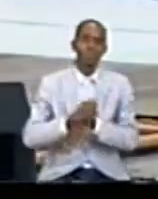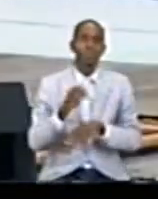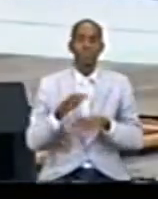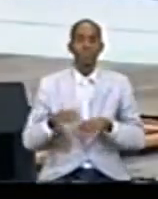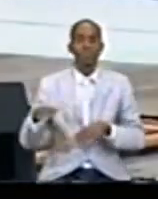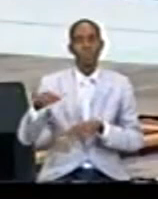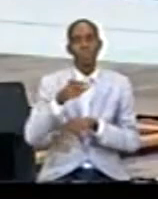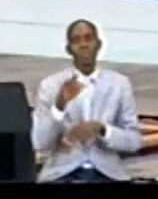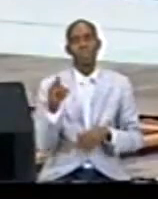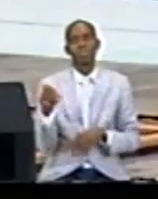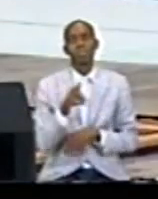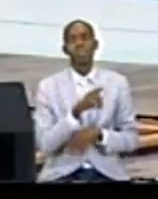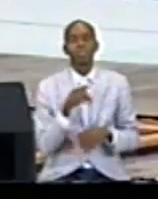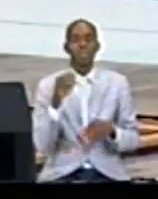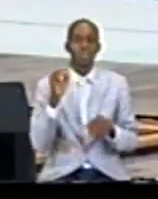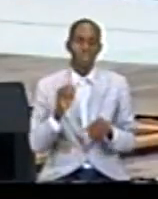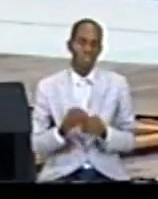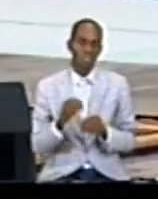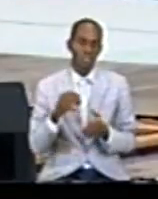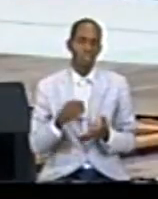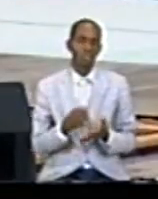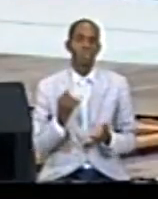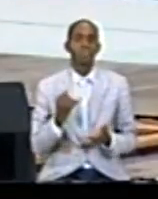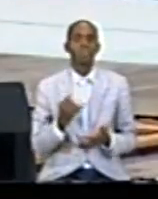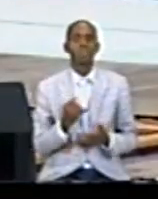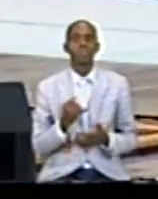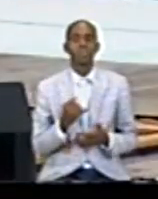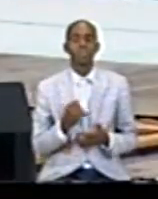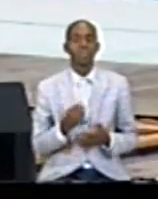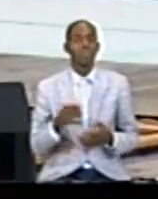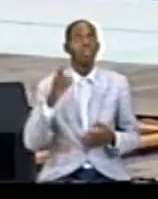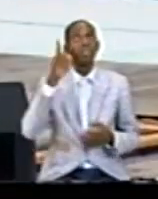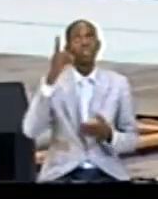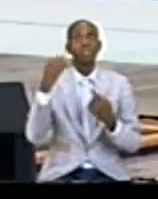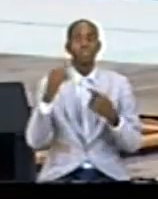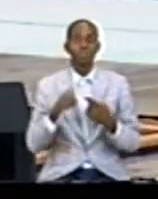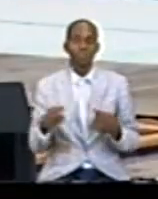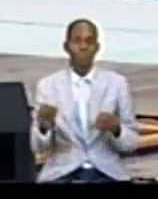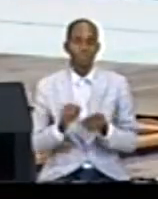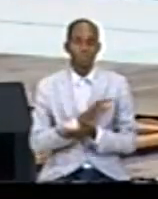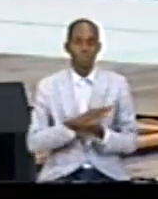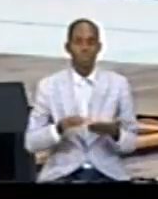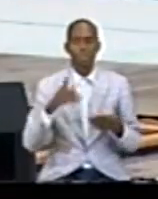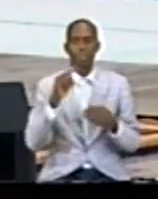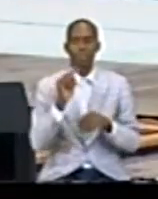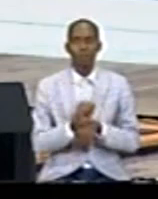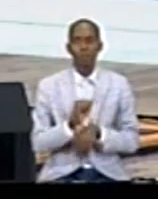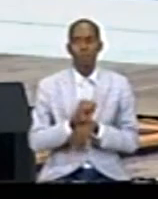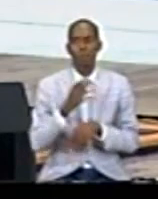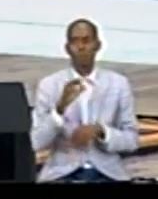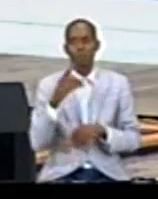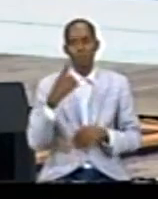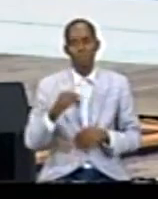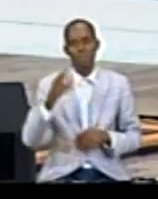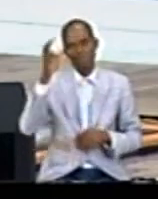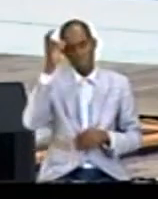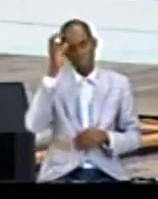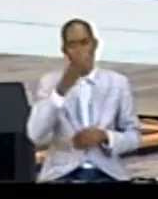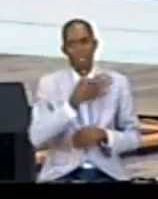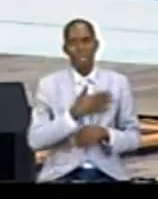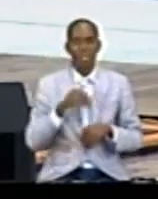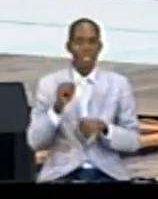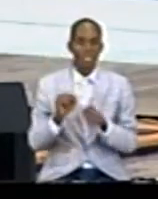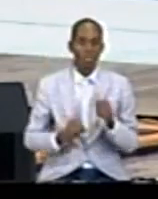them in it. He came to destroy the works of the devil, and every work of